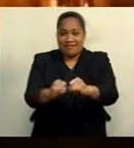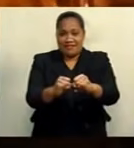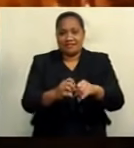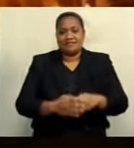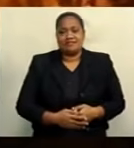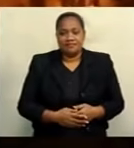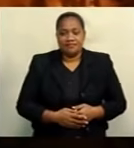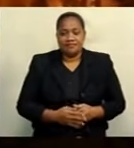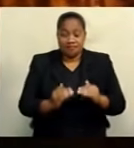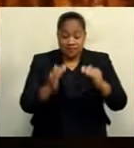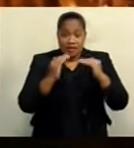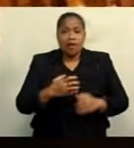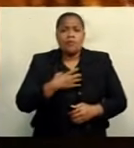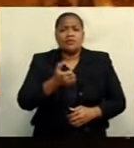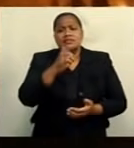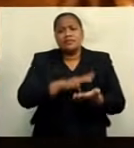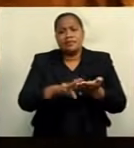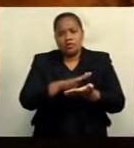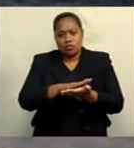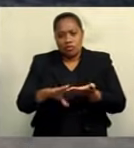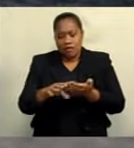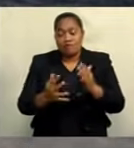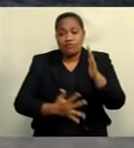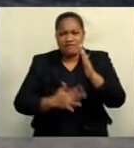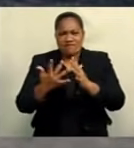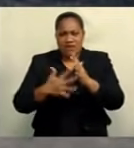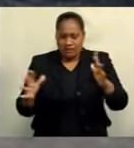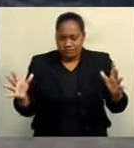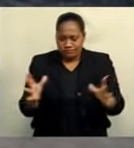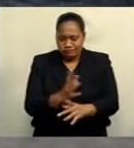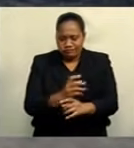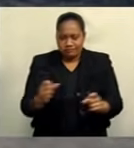And more than $6 million in estimated fire damage.